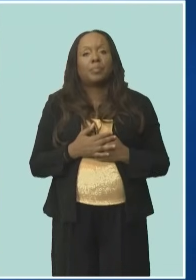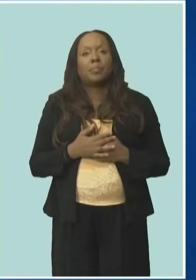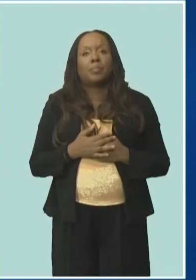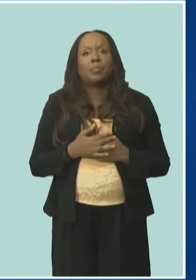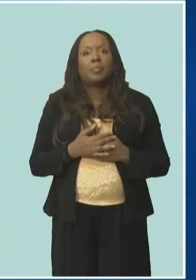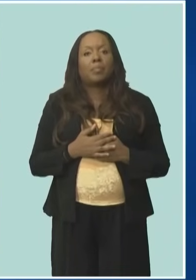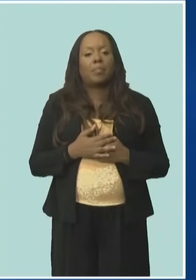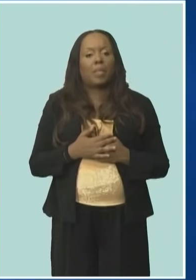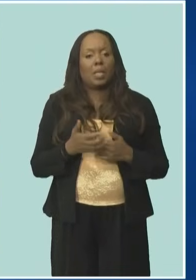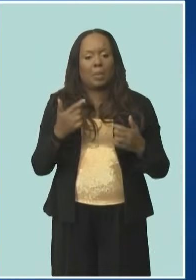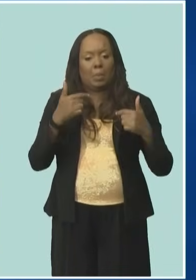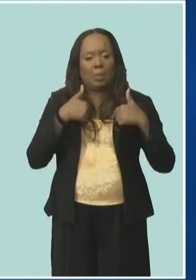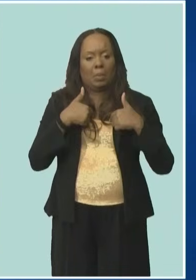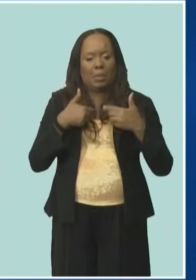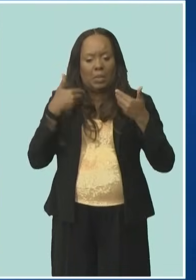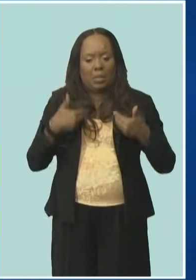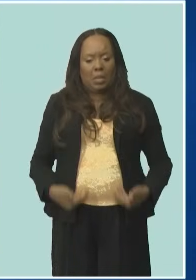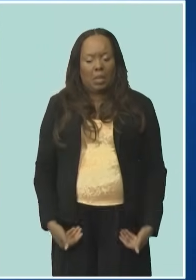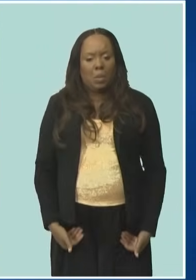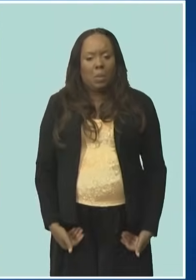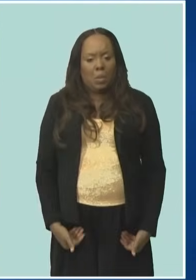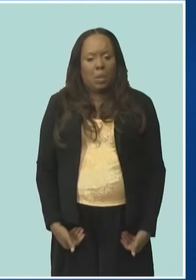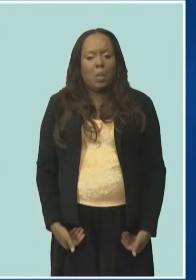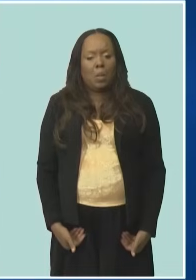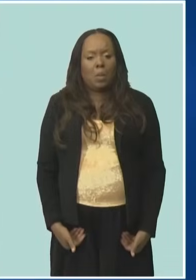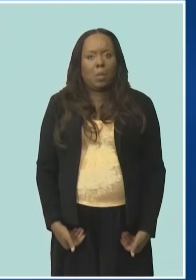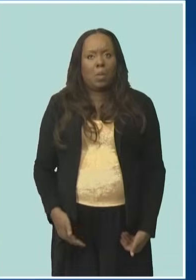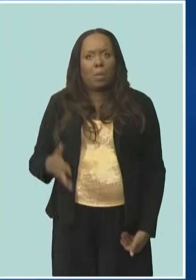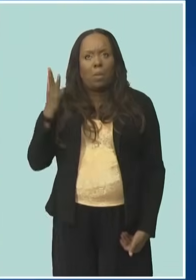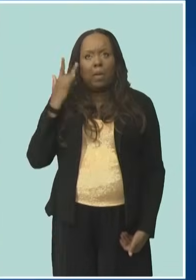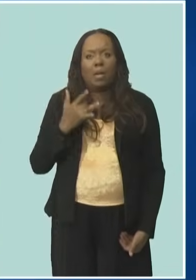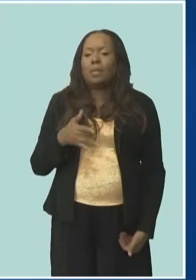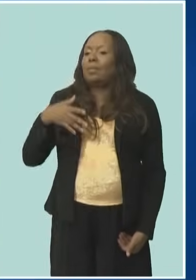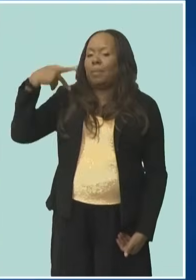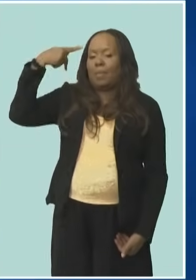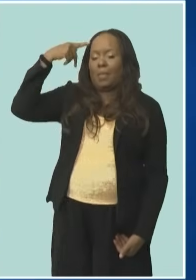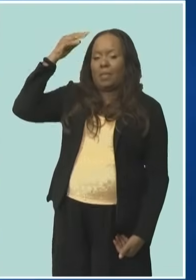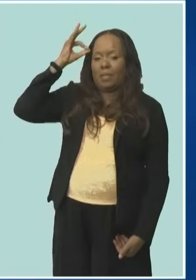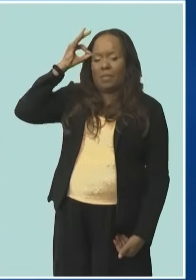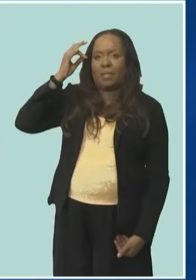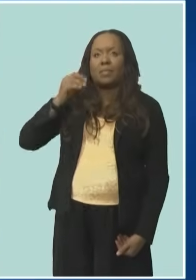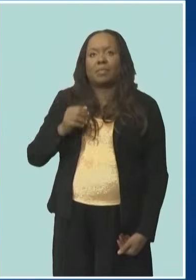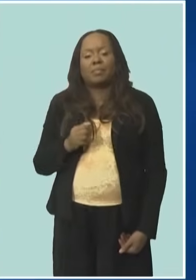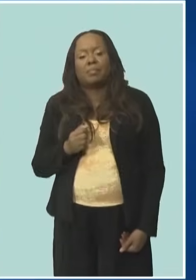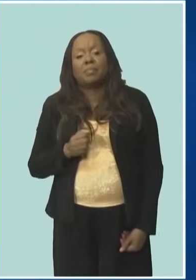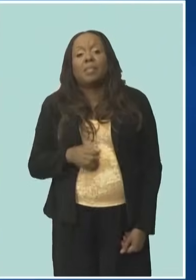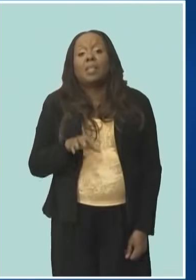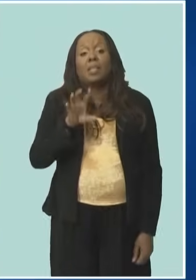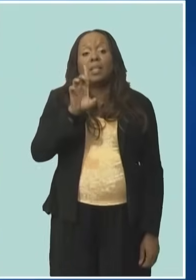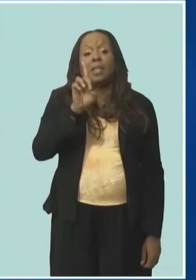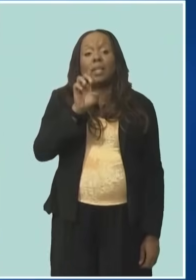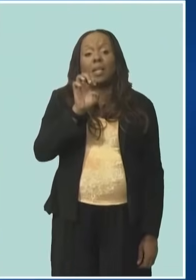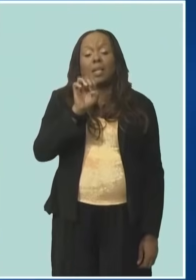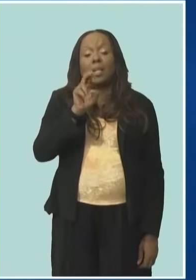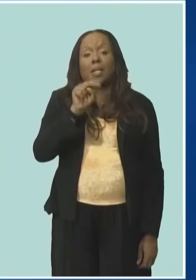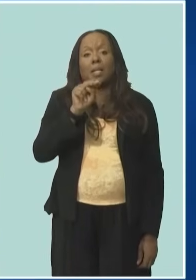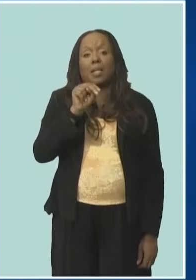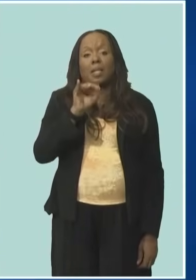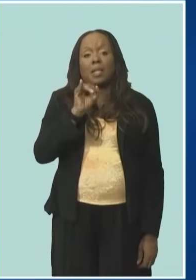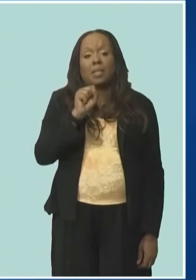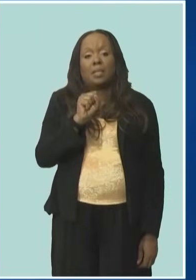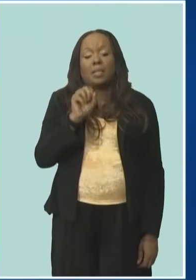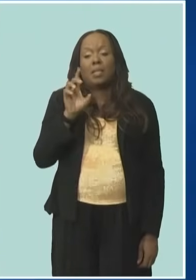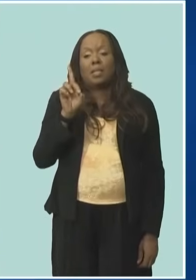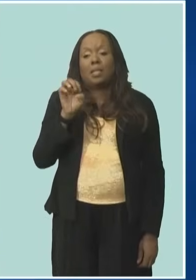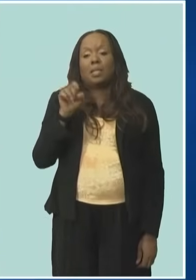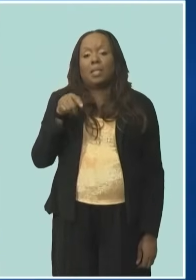am today because of Patrick. General Secretary of C2SAB, Dennis DePisa, says Frost's passing is